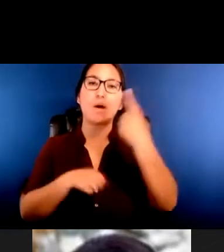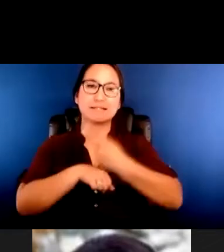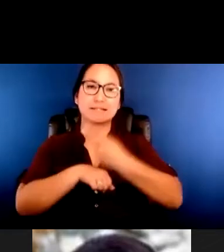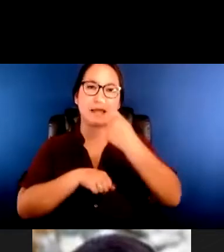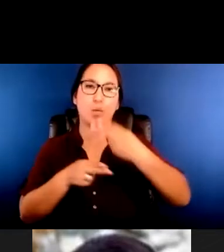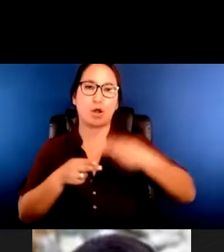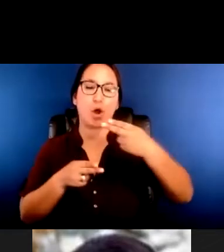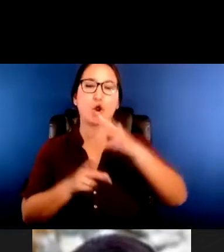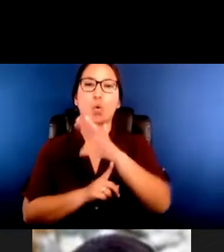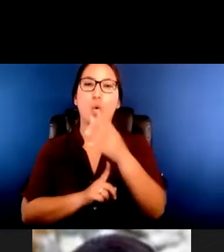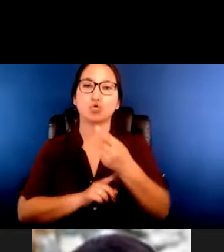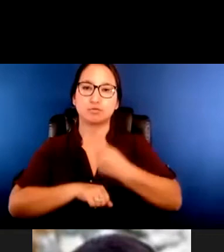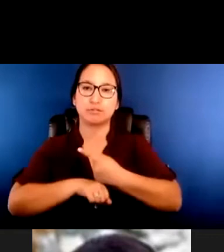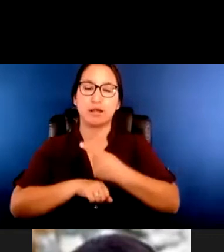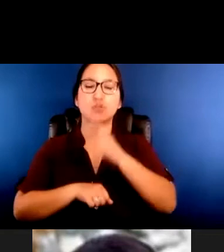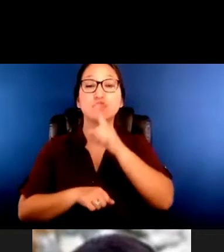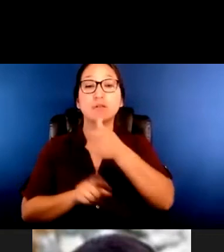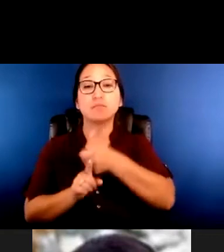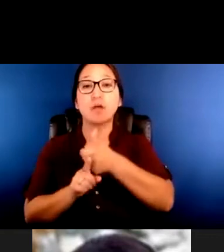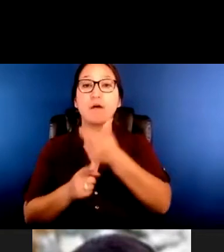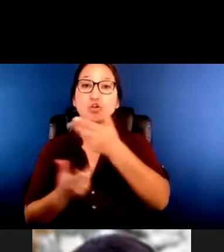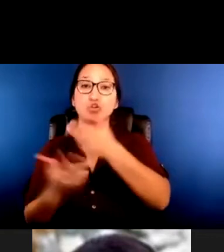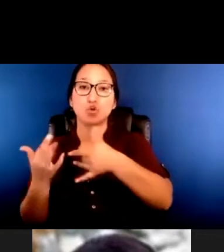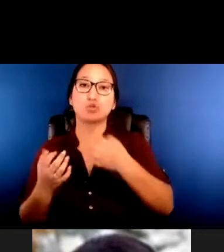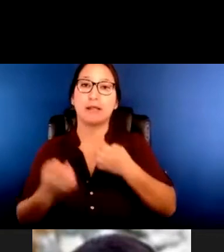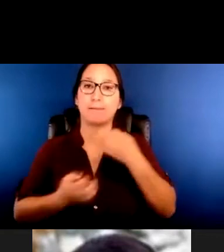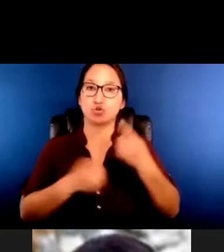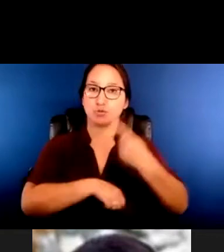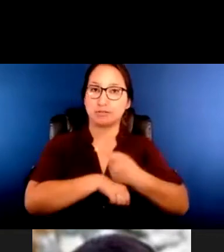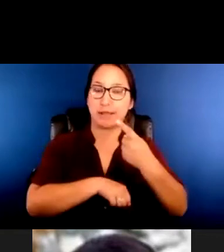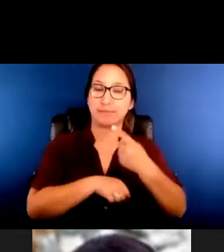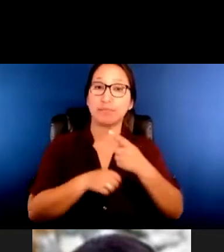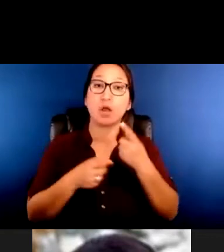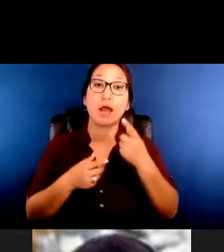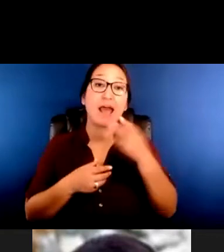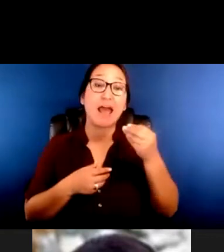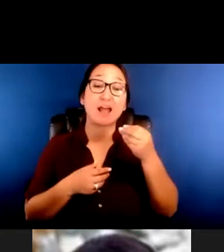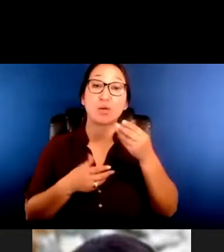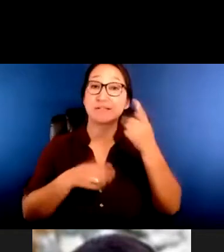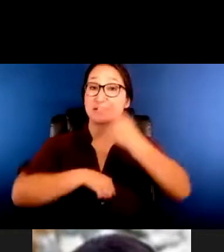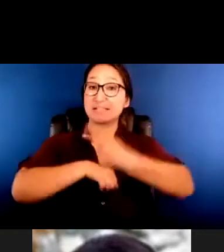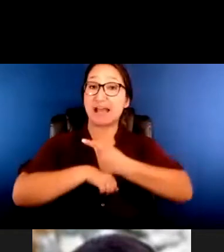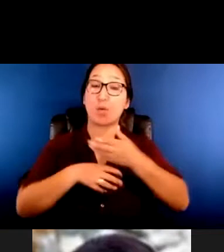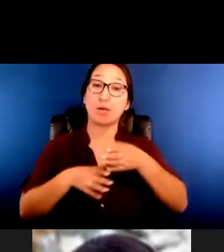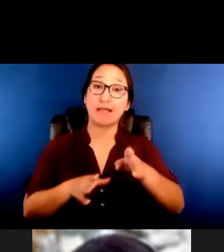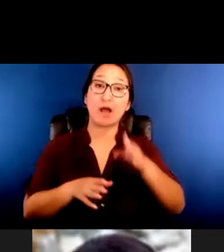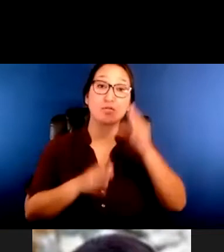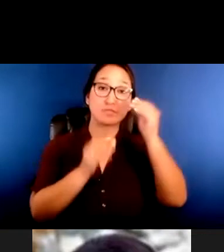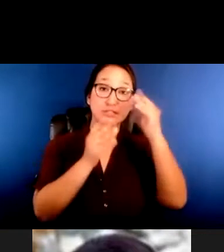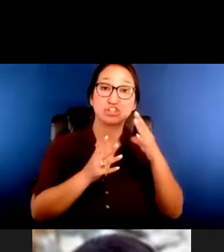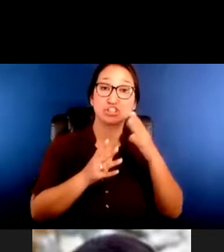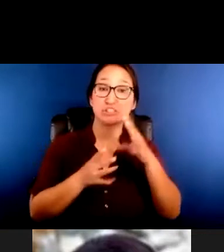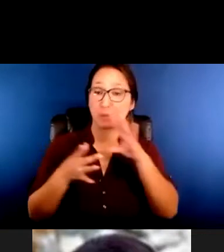day. And it was a day to connect with kids and have fun with them, get to know who we are, and sort of try